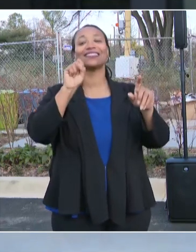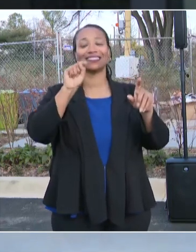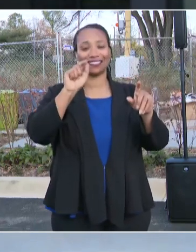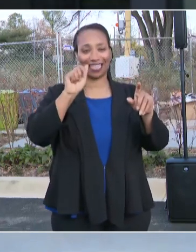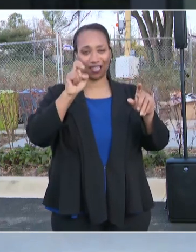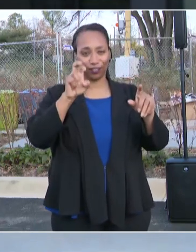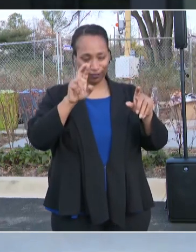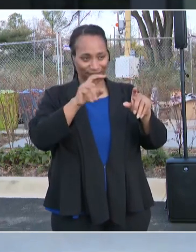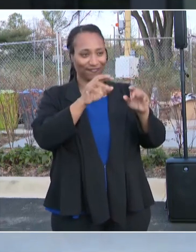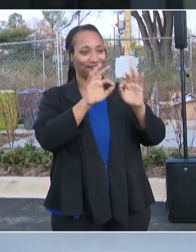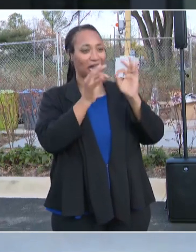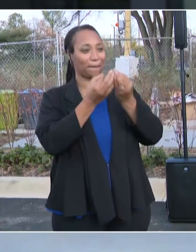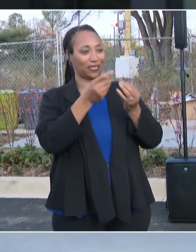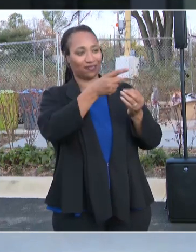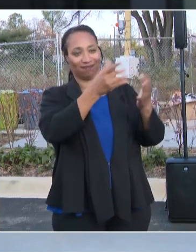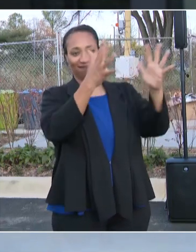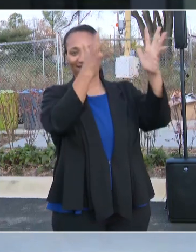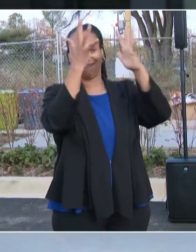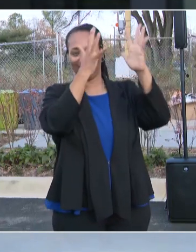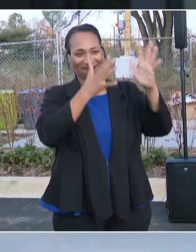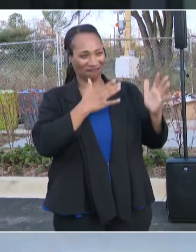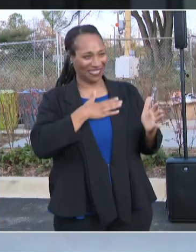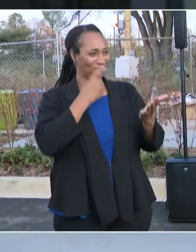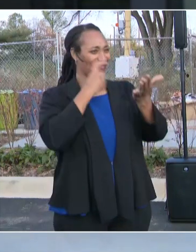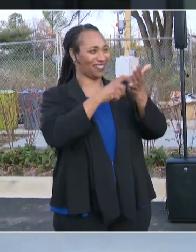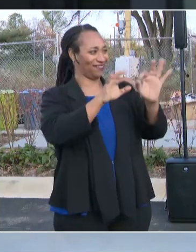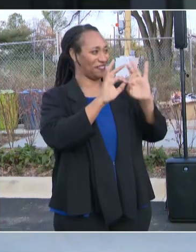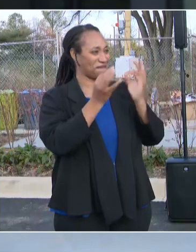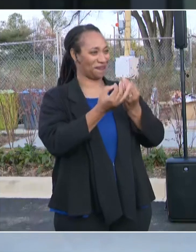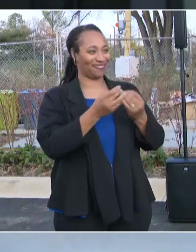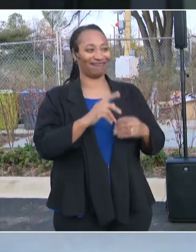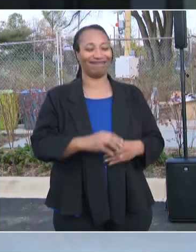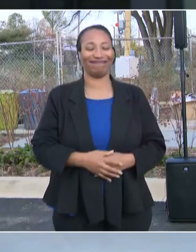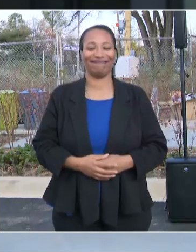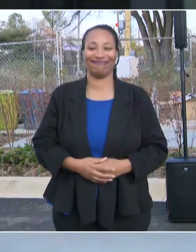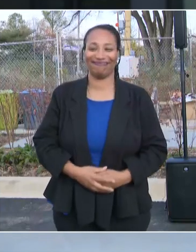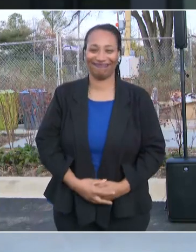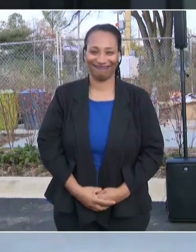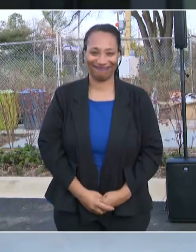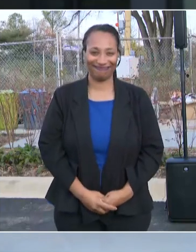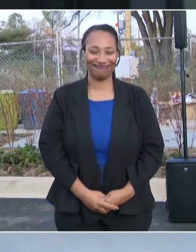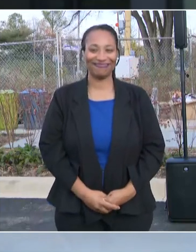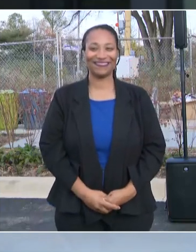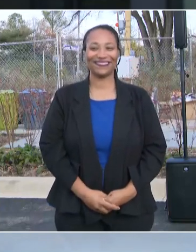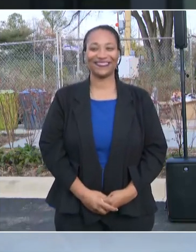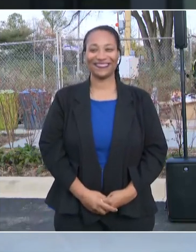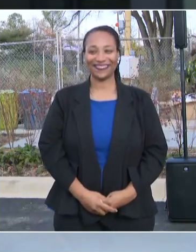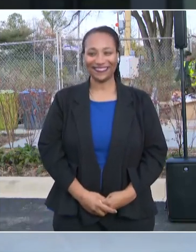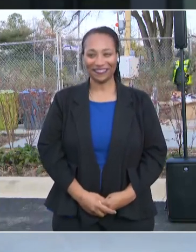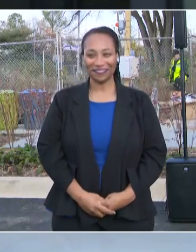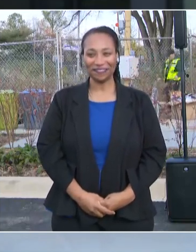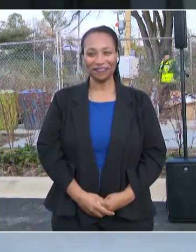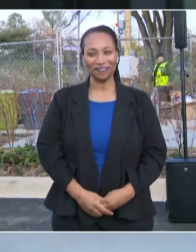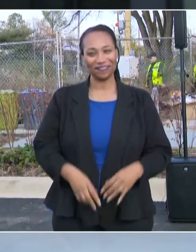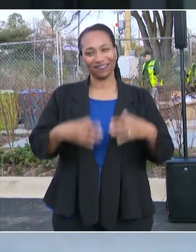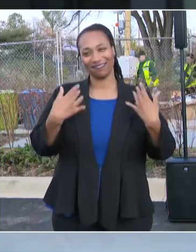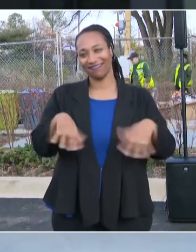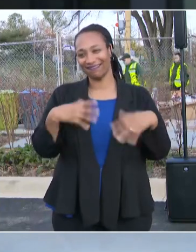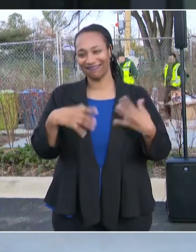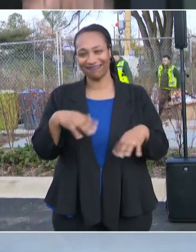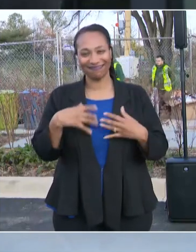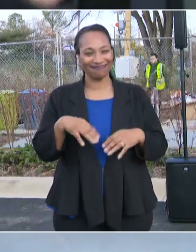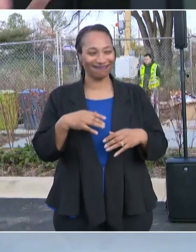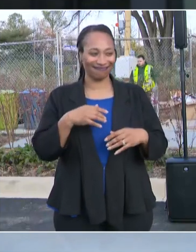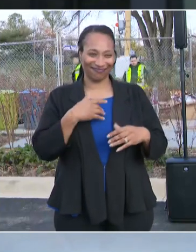came back, and we honor this man. There we go. I had the privilege of meeting Mr. Senker so many